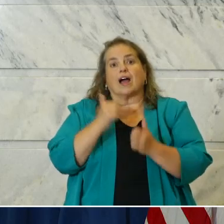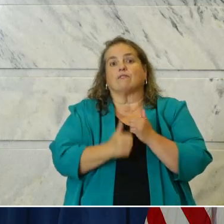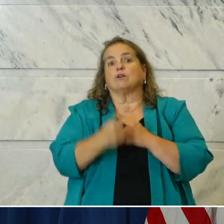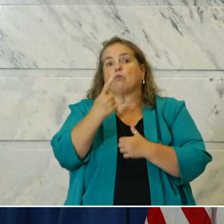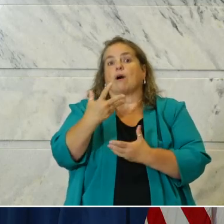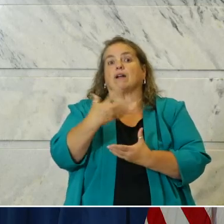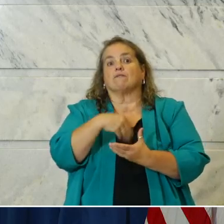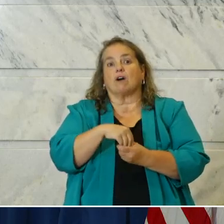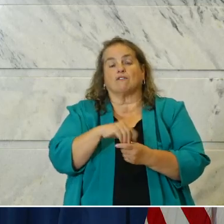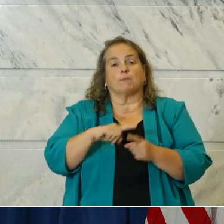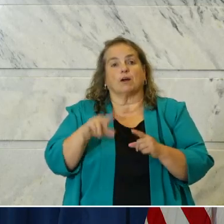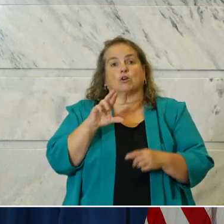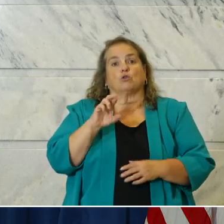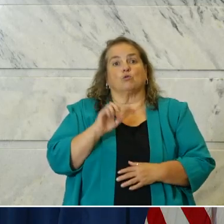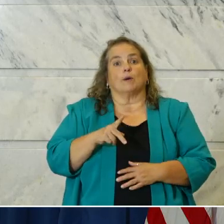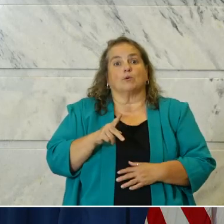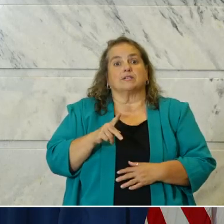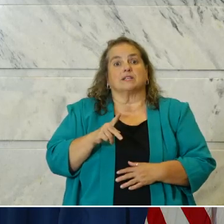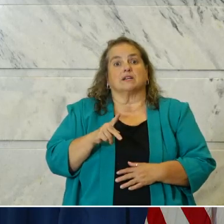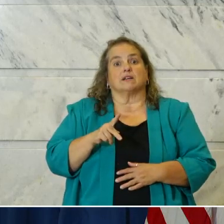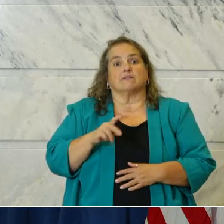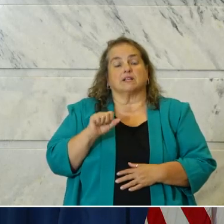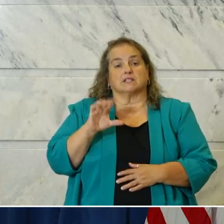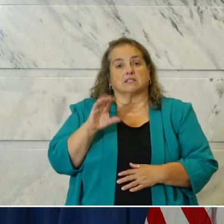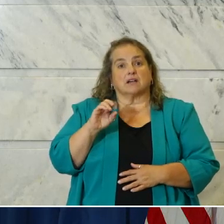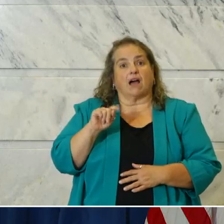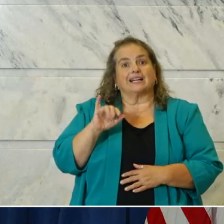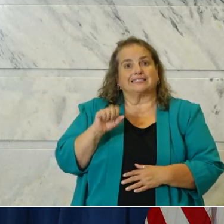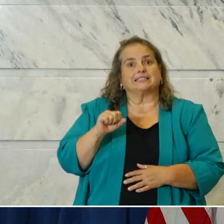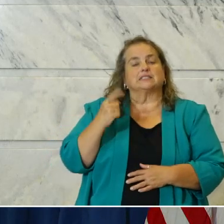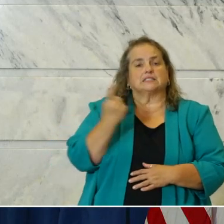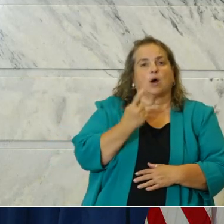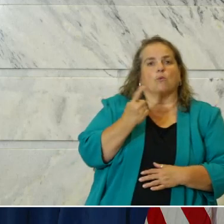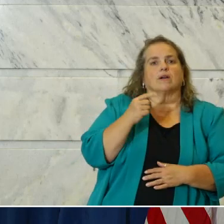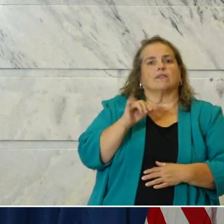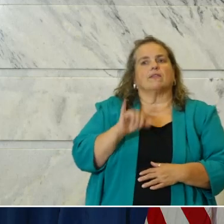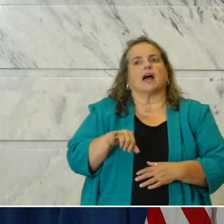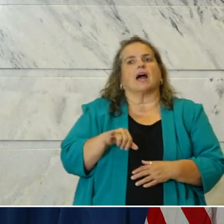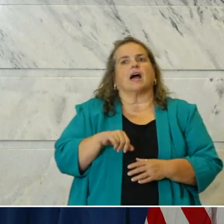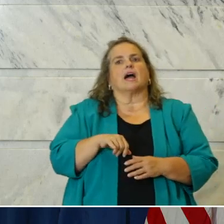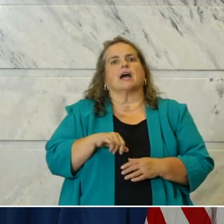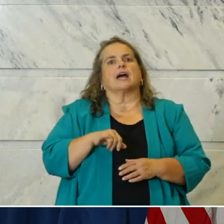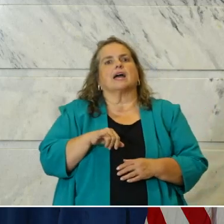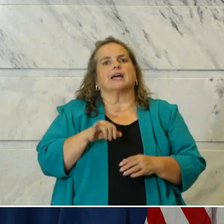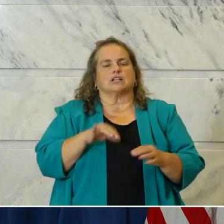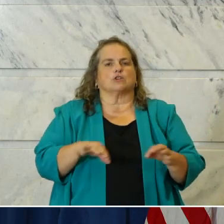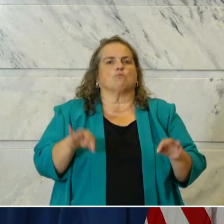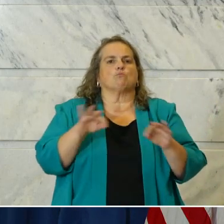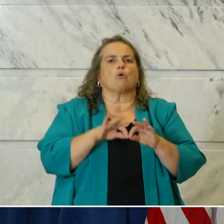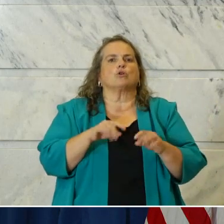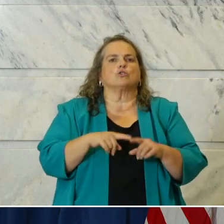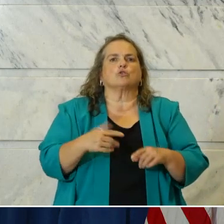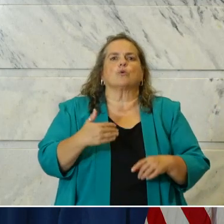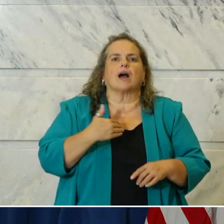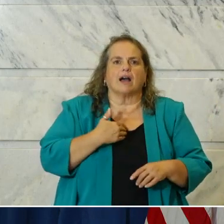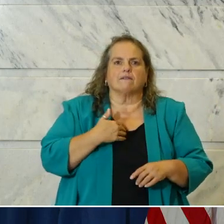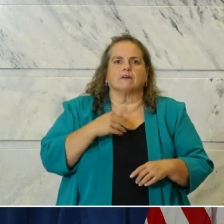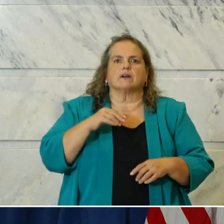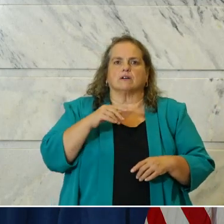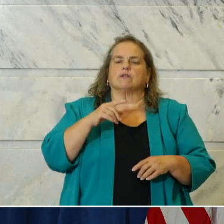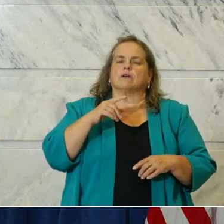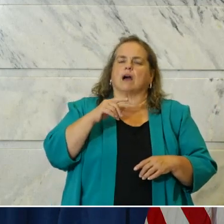involved. But Representative Scott is somebody that it's important would have a major